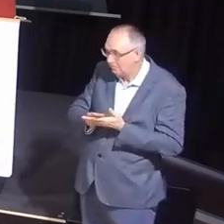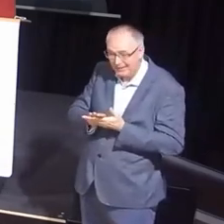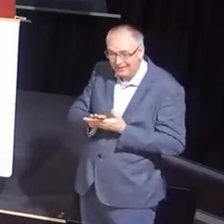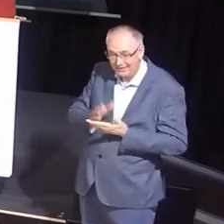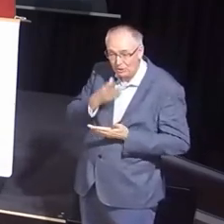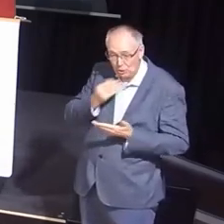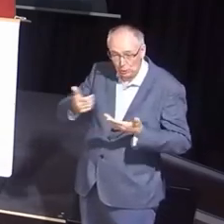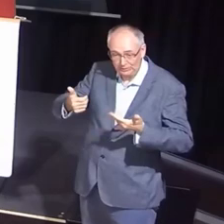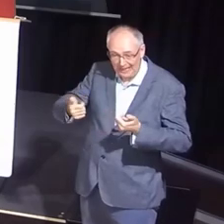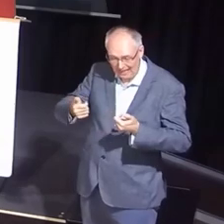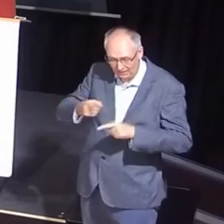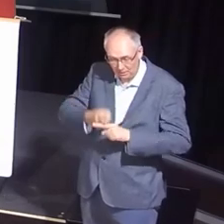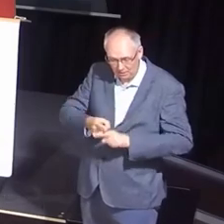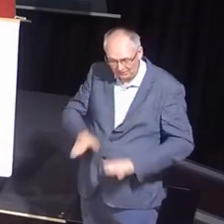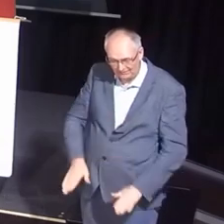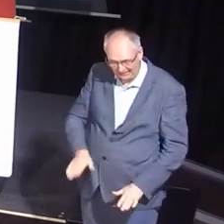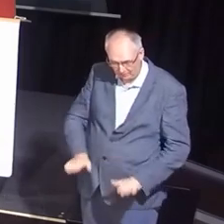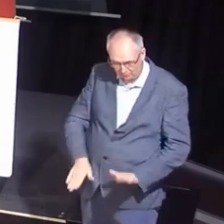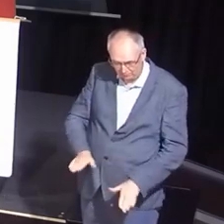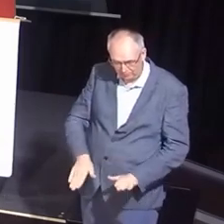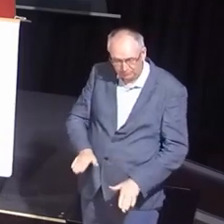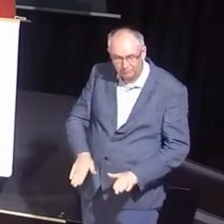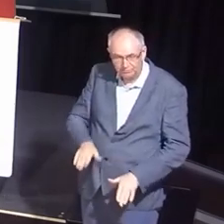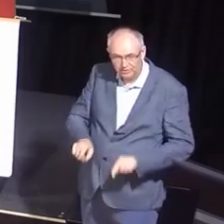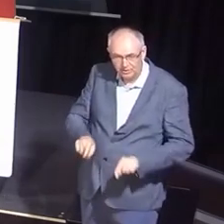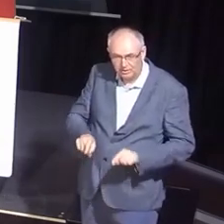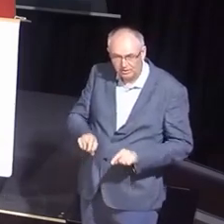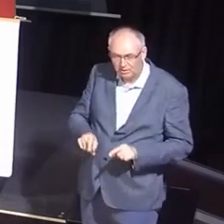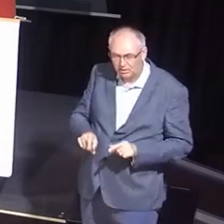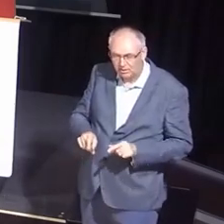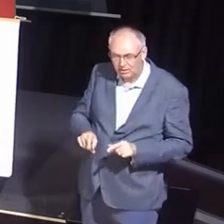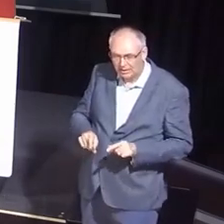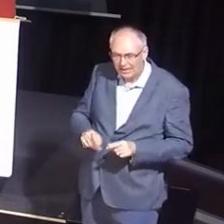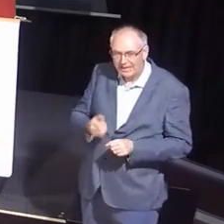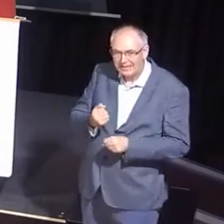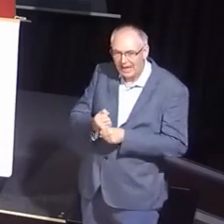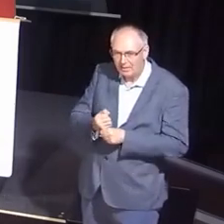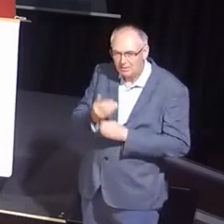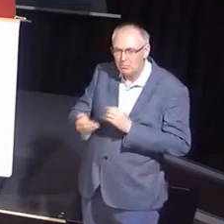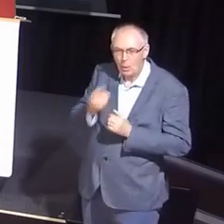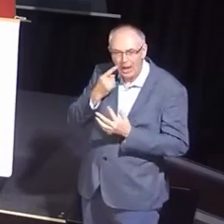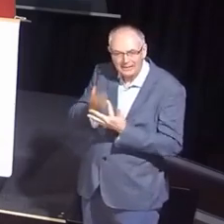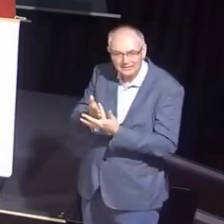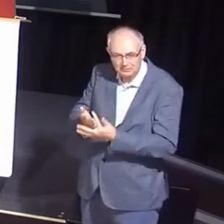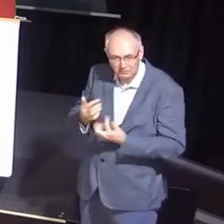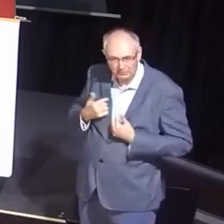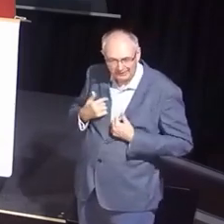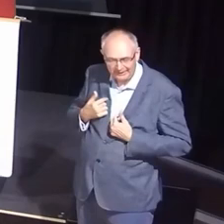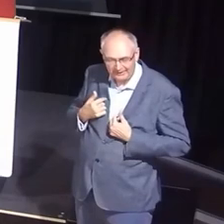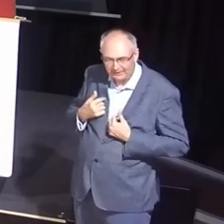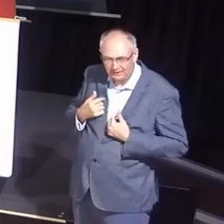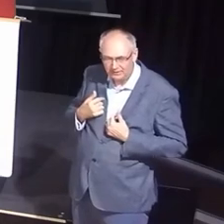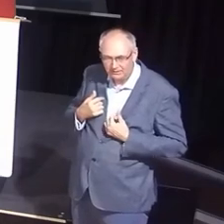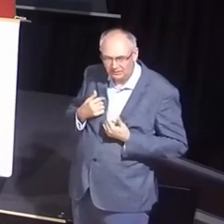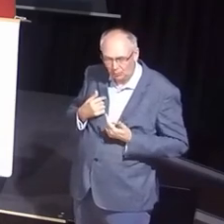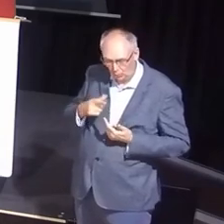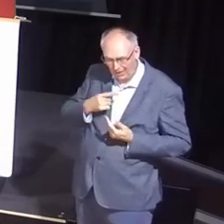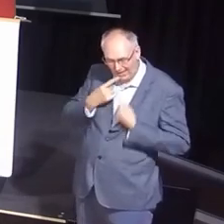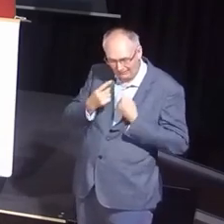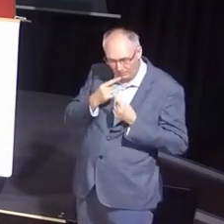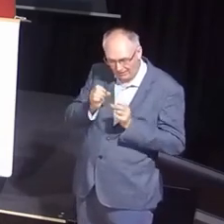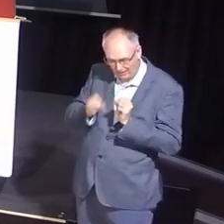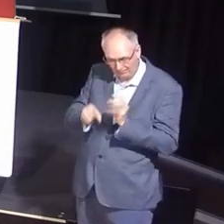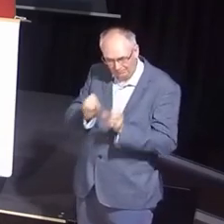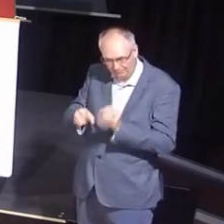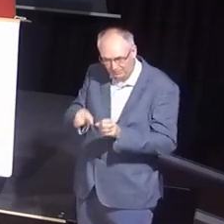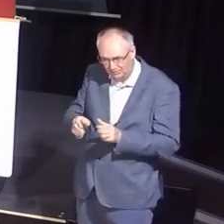as my hands and as well as my fingers. So suddenly gaming became much more accessible for me because I was able to input it in differently. So it's not always necessarily